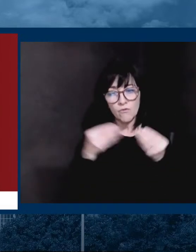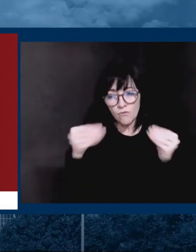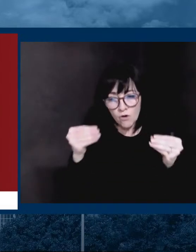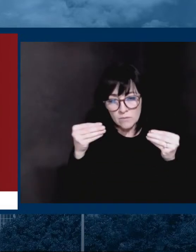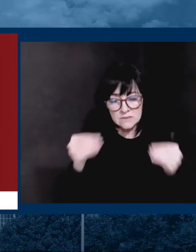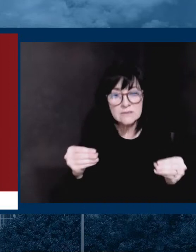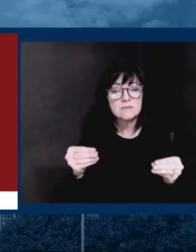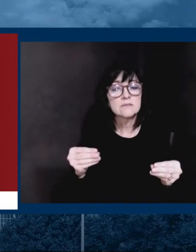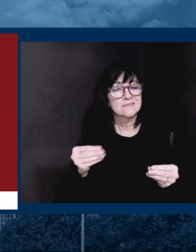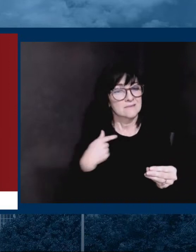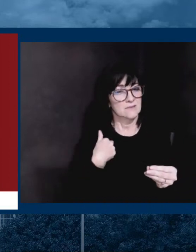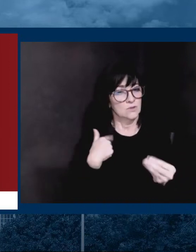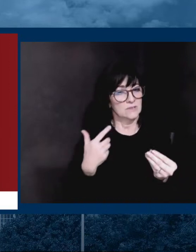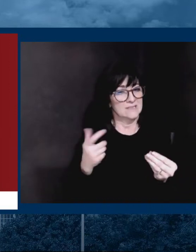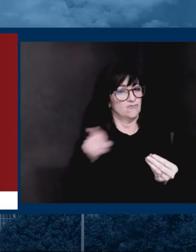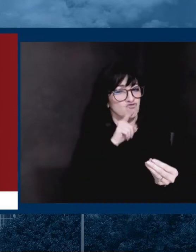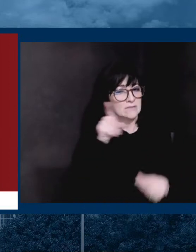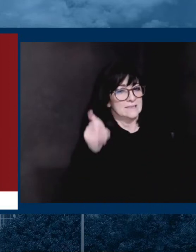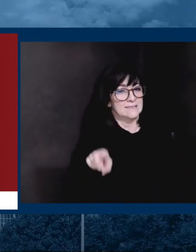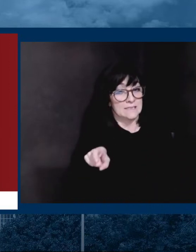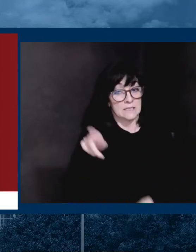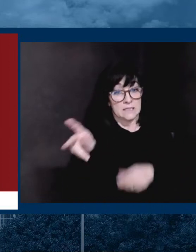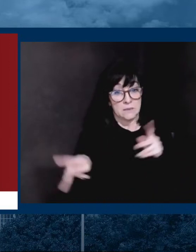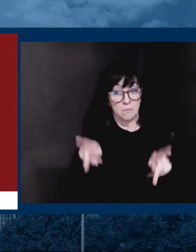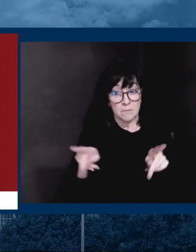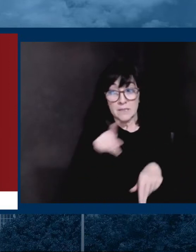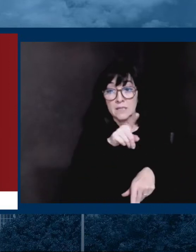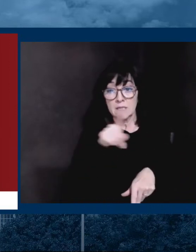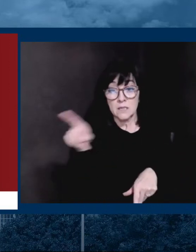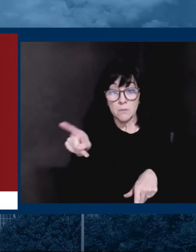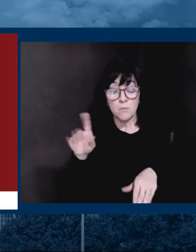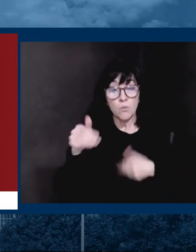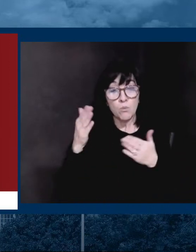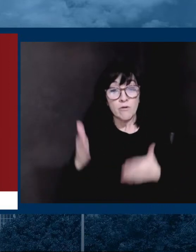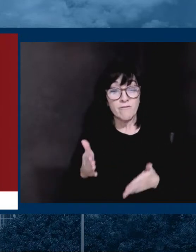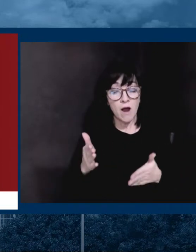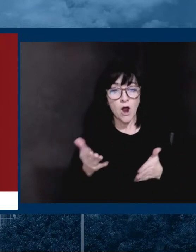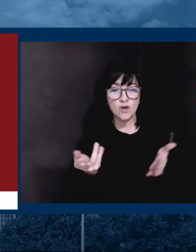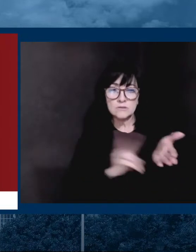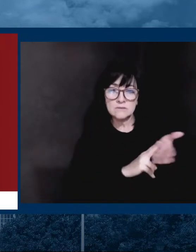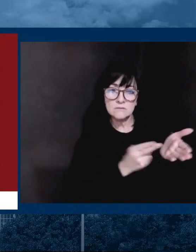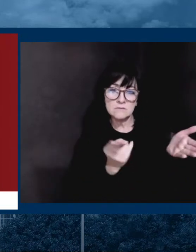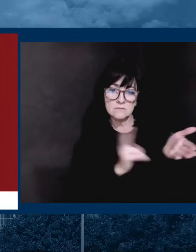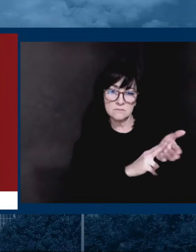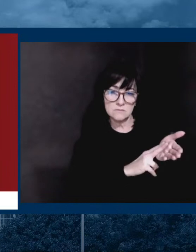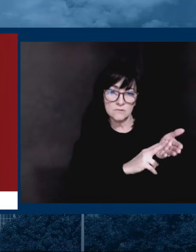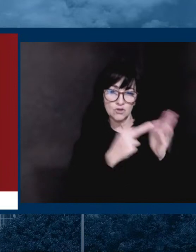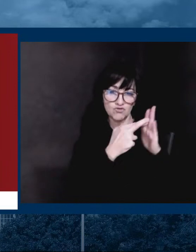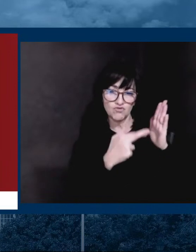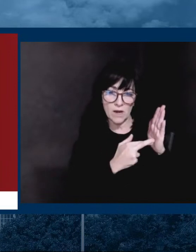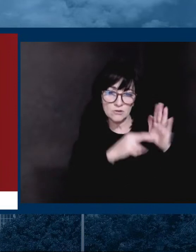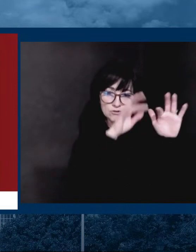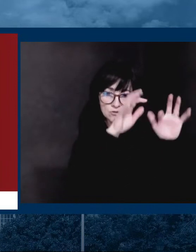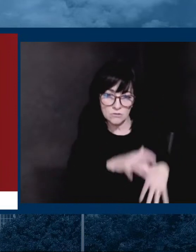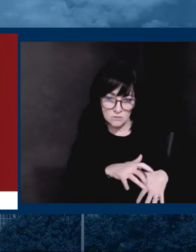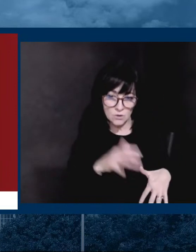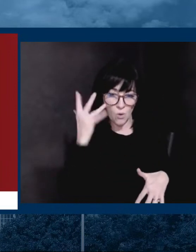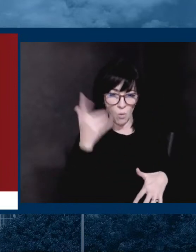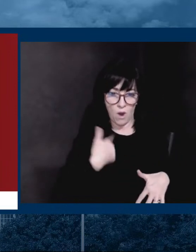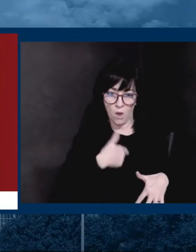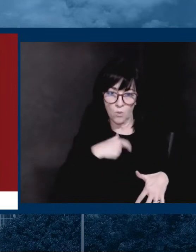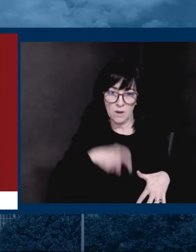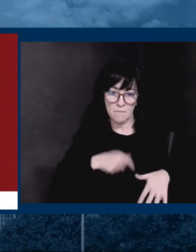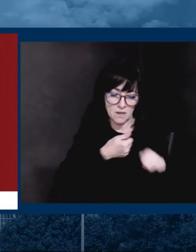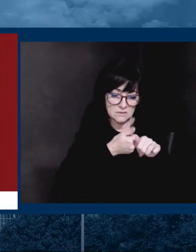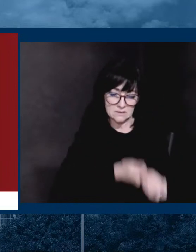in the Delvac system so we can make sure they get the second dose and we can keep track of who gets vaccinated and